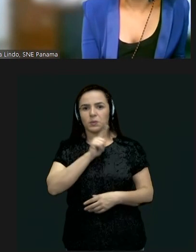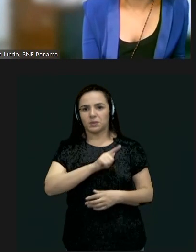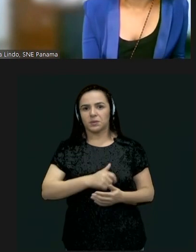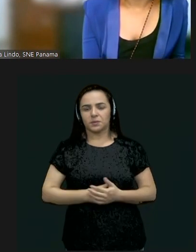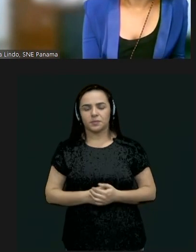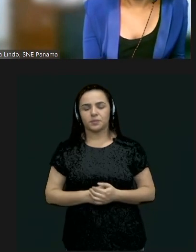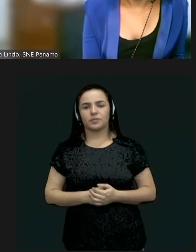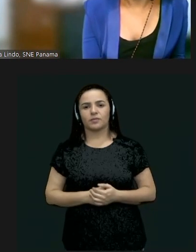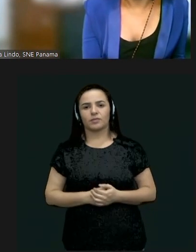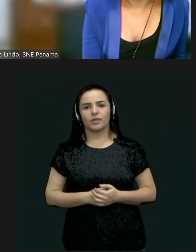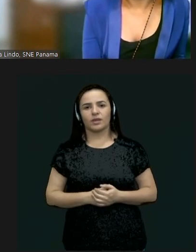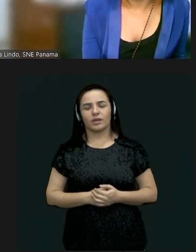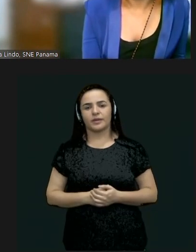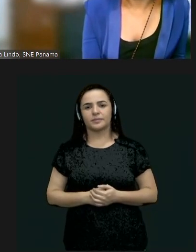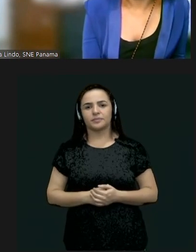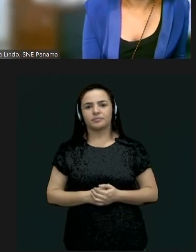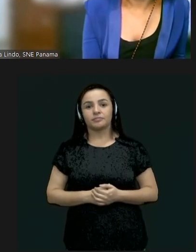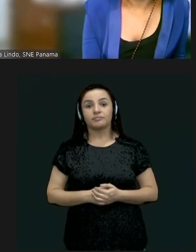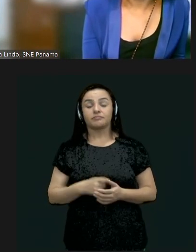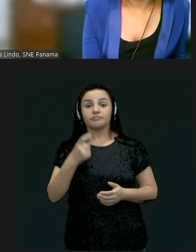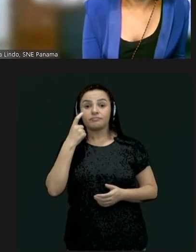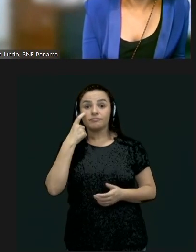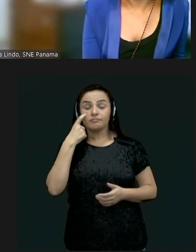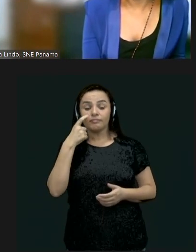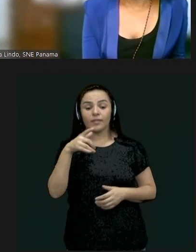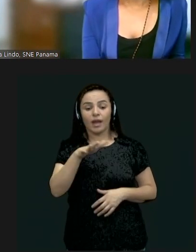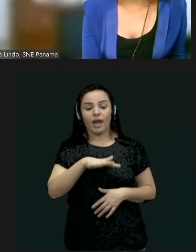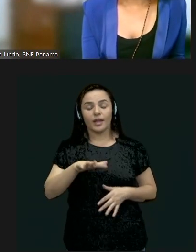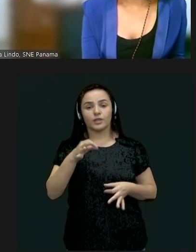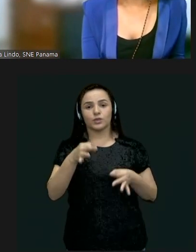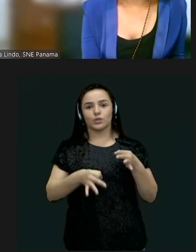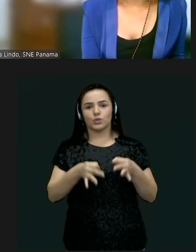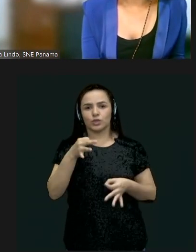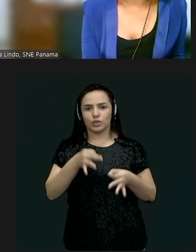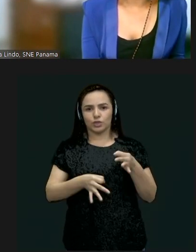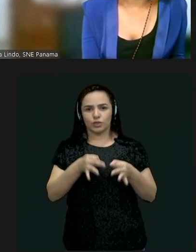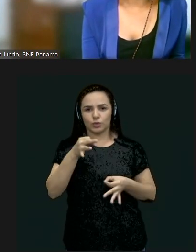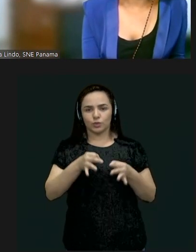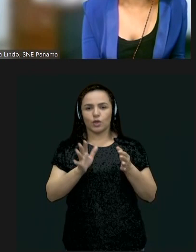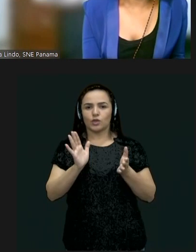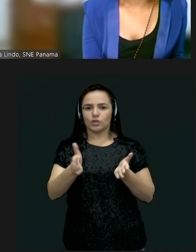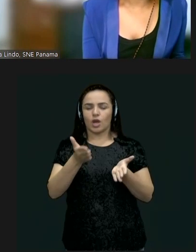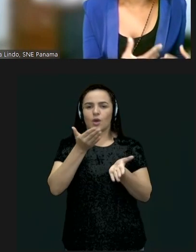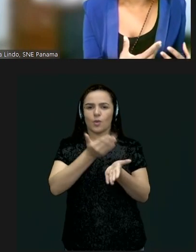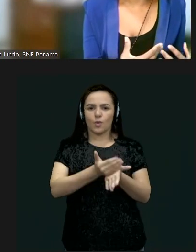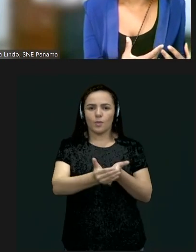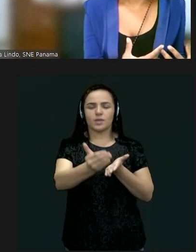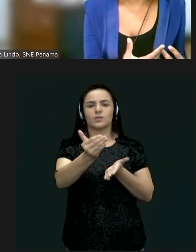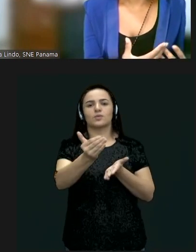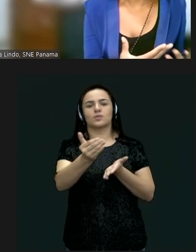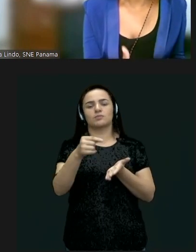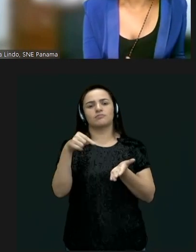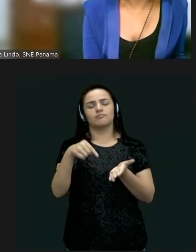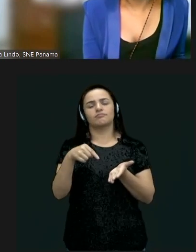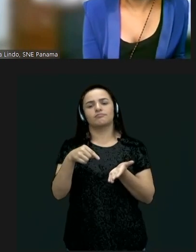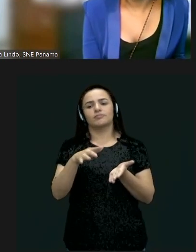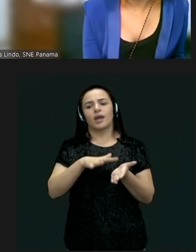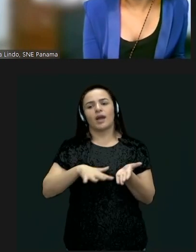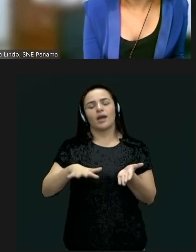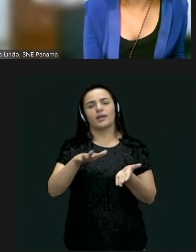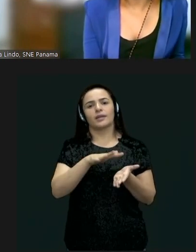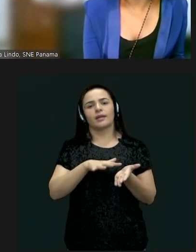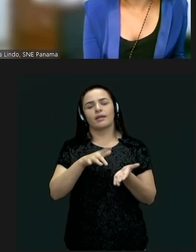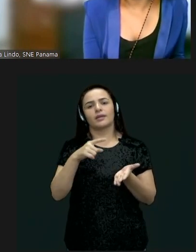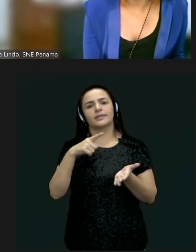have to do on the legal framework that we are already starting with the draft is the